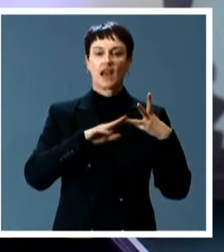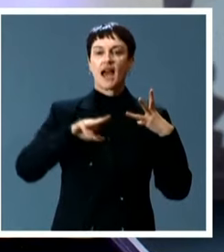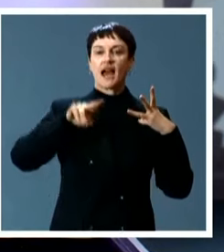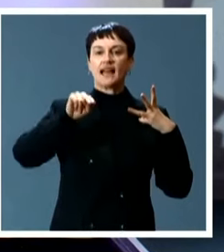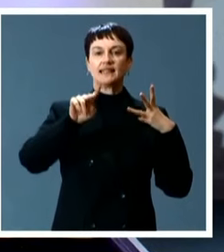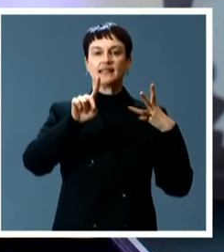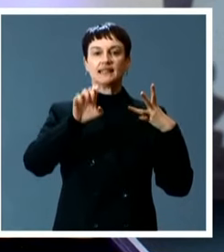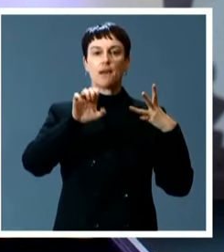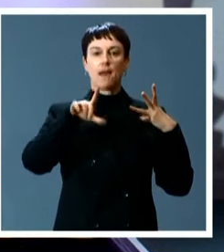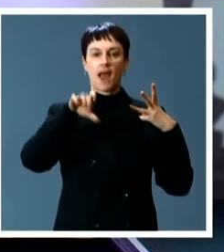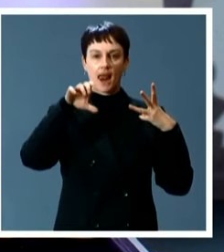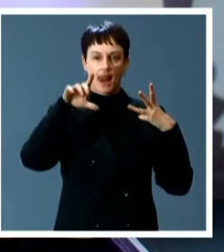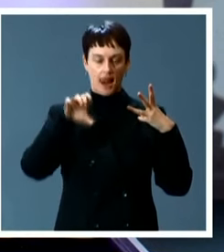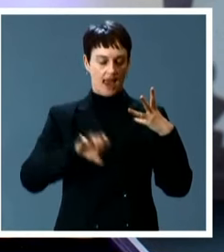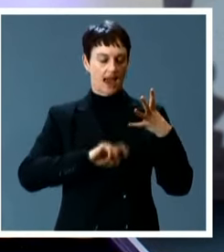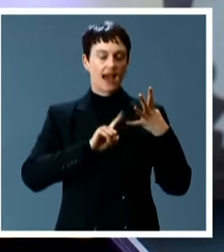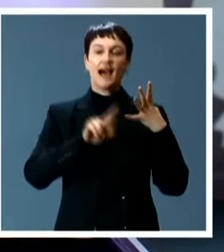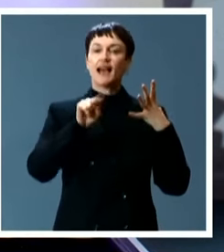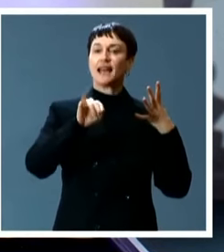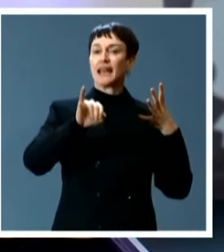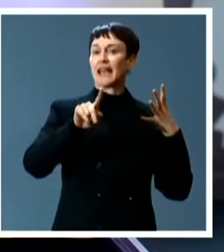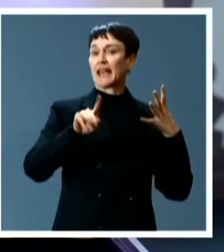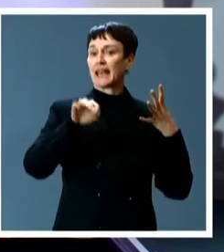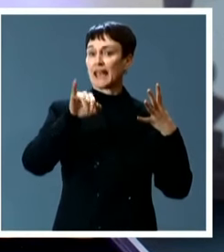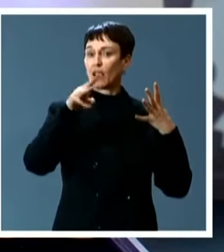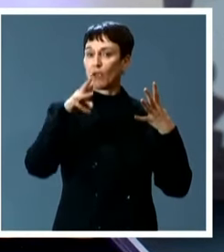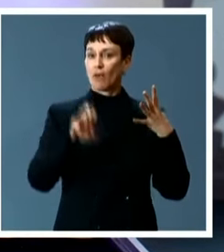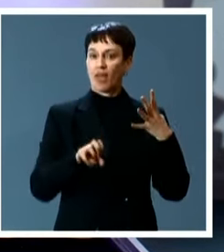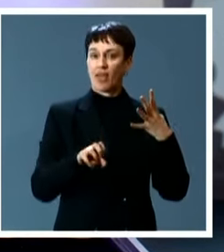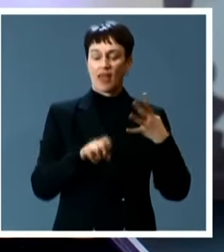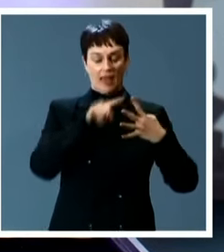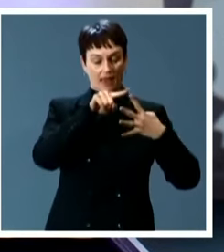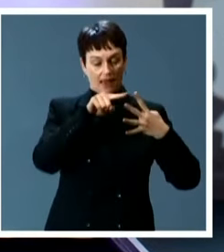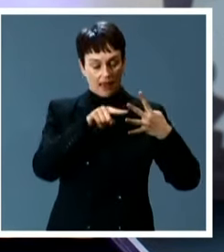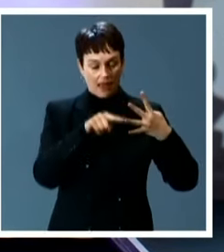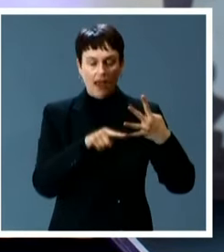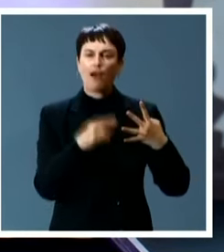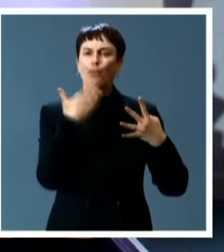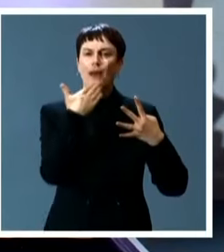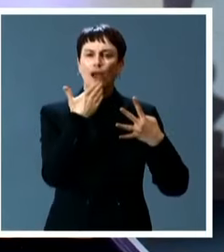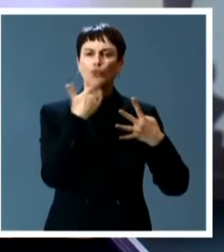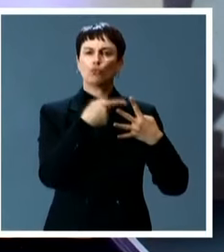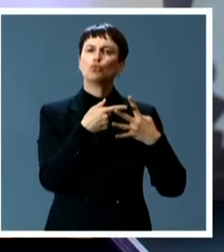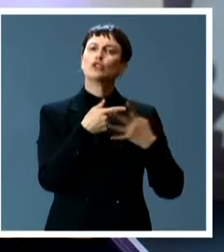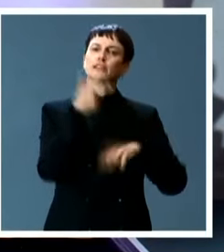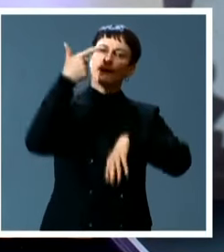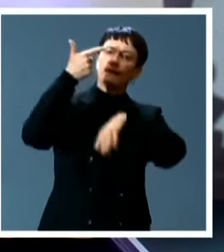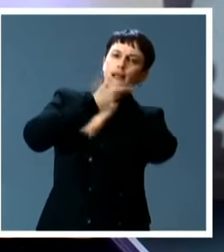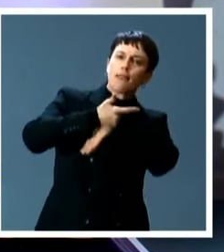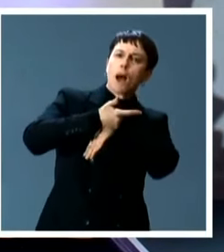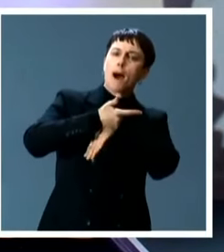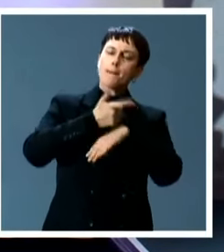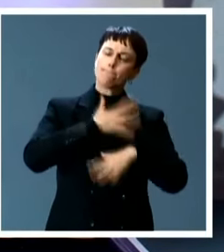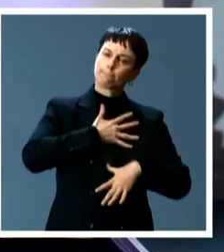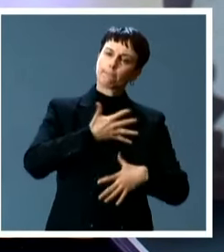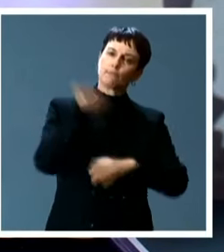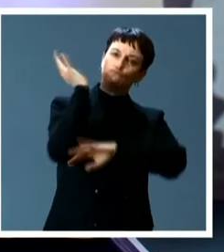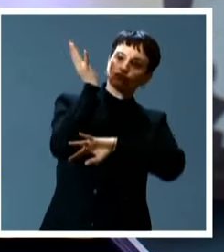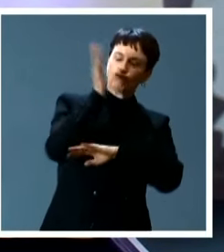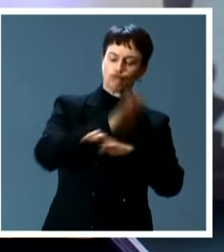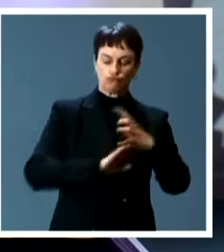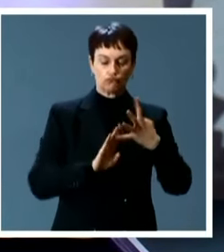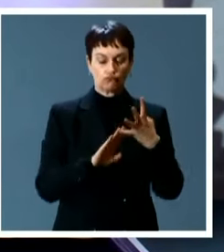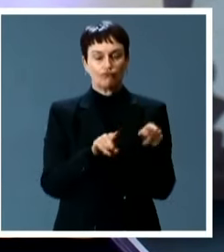own Nikiwe Bikicha, for contributing recorded messages and for the Q&A. Thank you for being such a